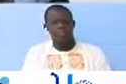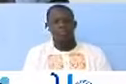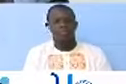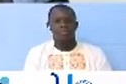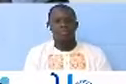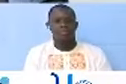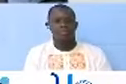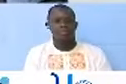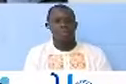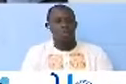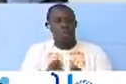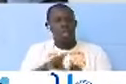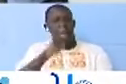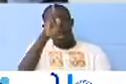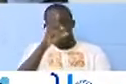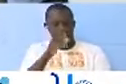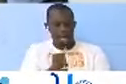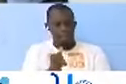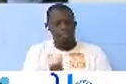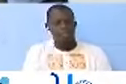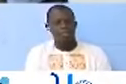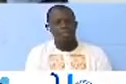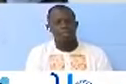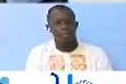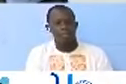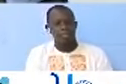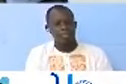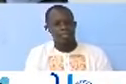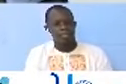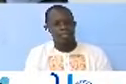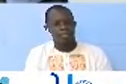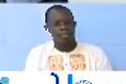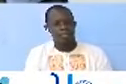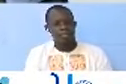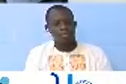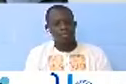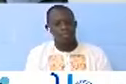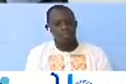Sanneh la de maroto with the help of Allah around